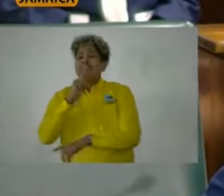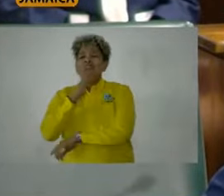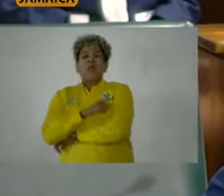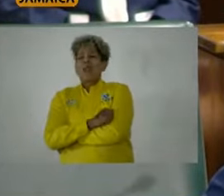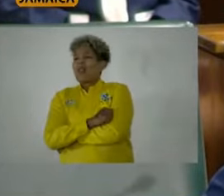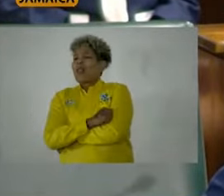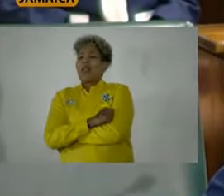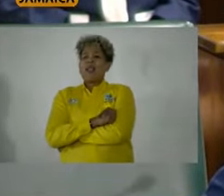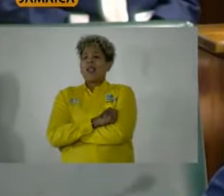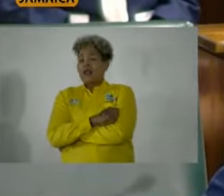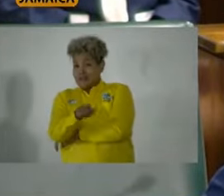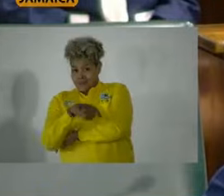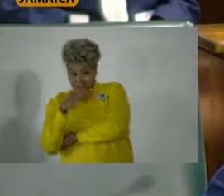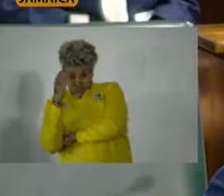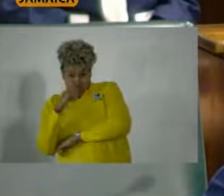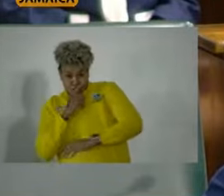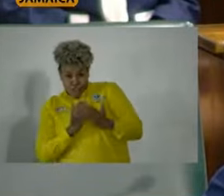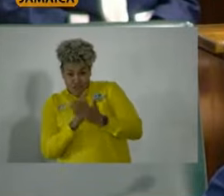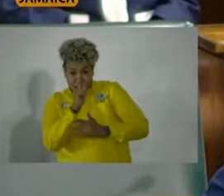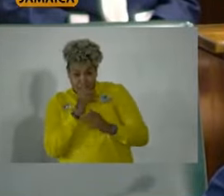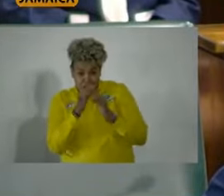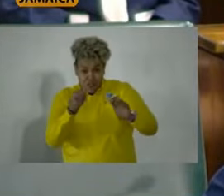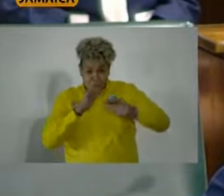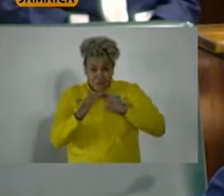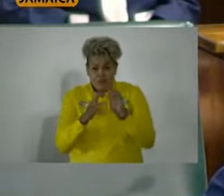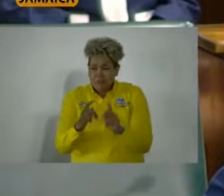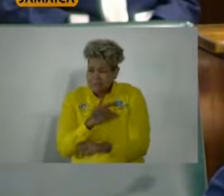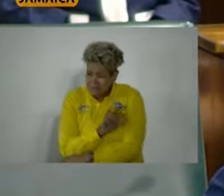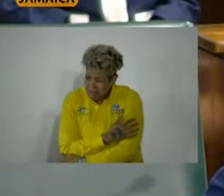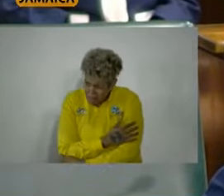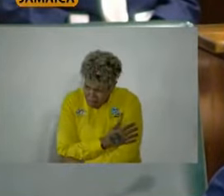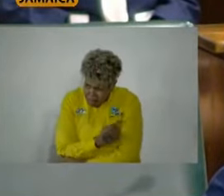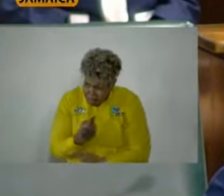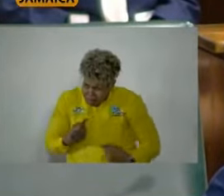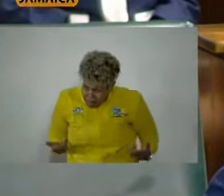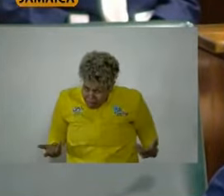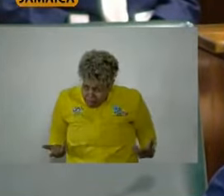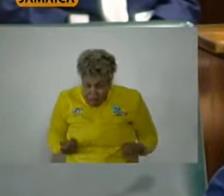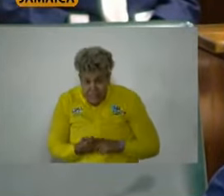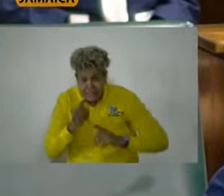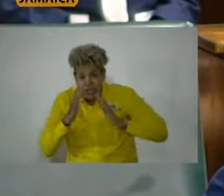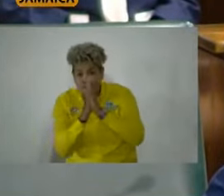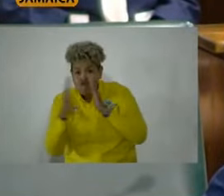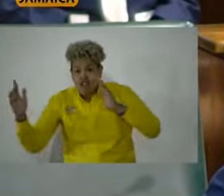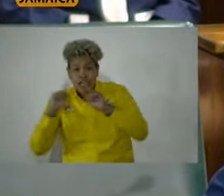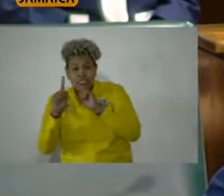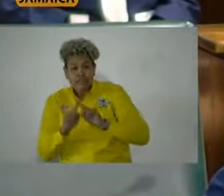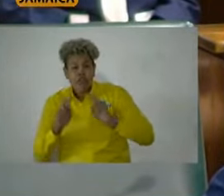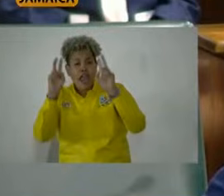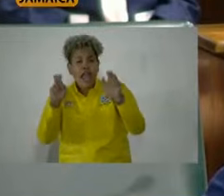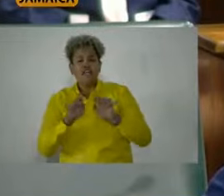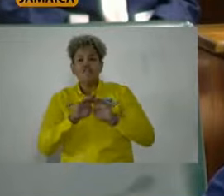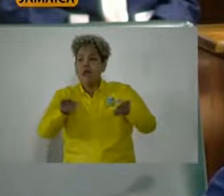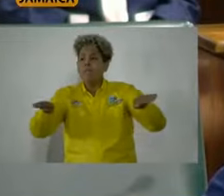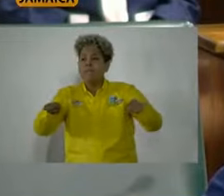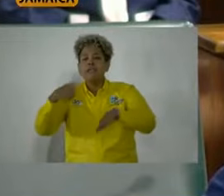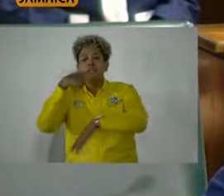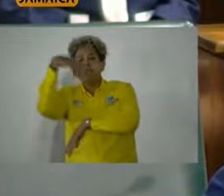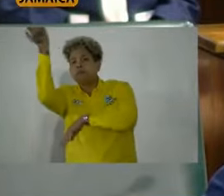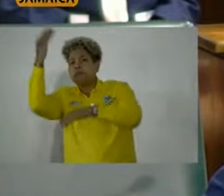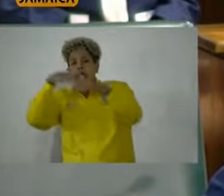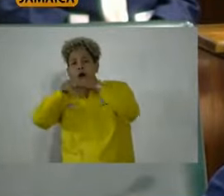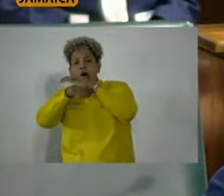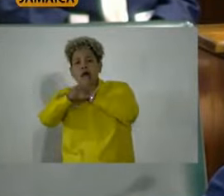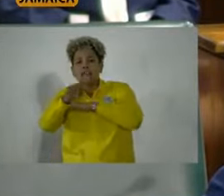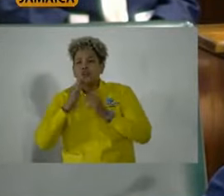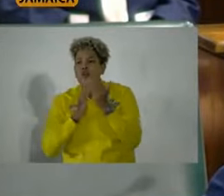uncertainty and concern regarding the rights and freedoms of Jamaican citizens on a range of issues from beach access right through